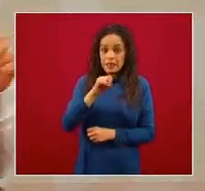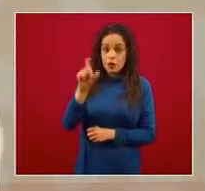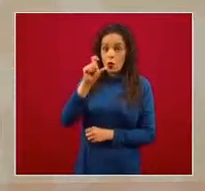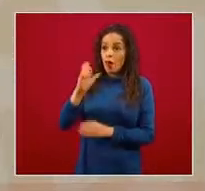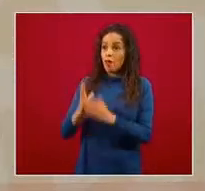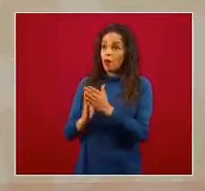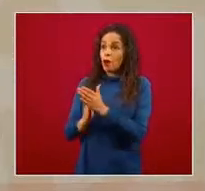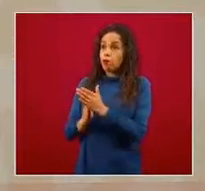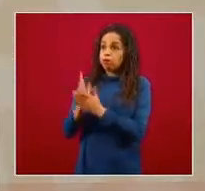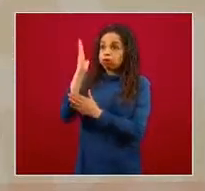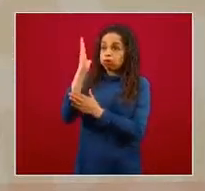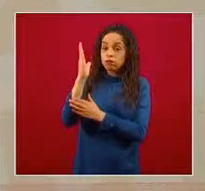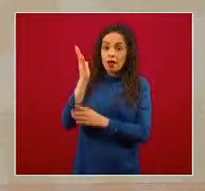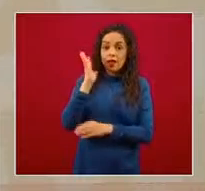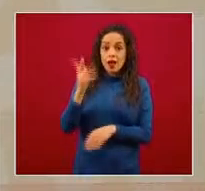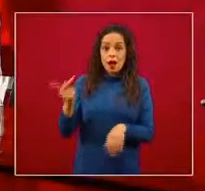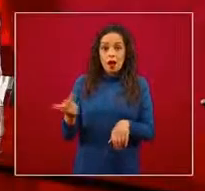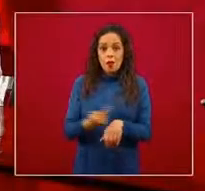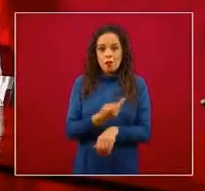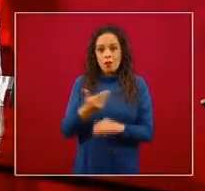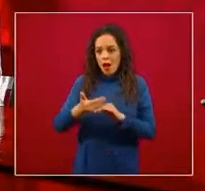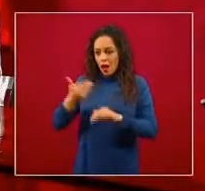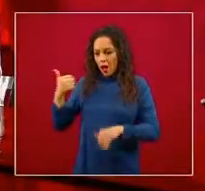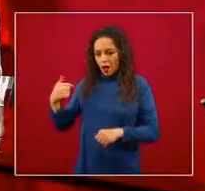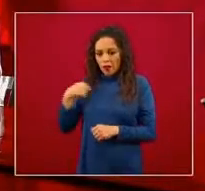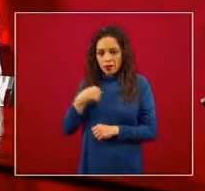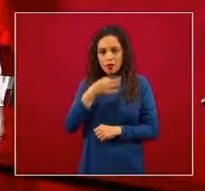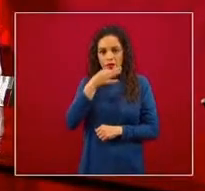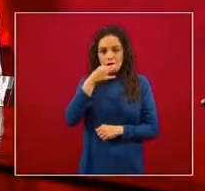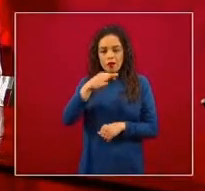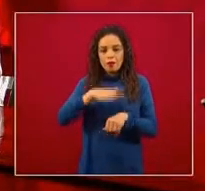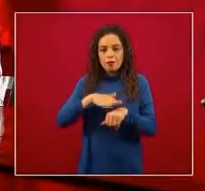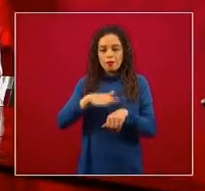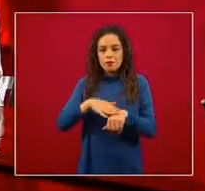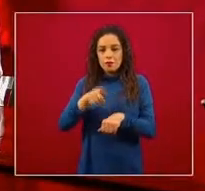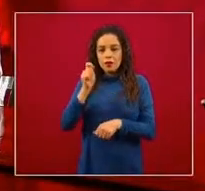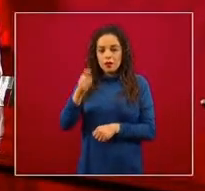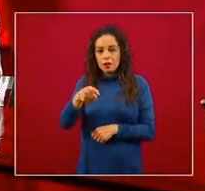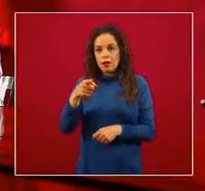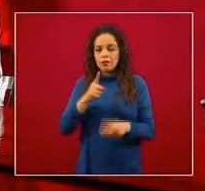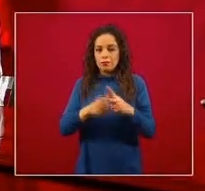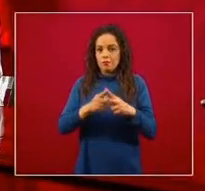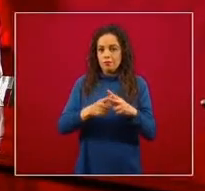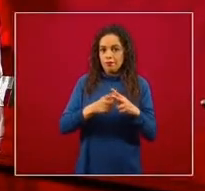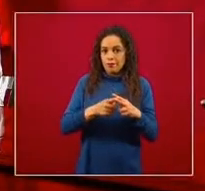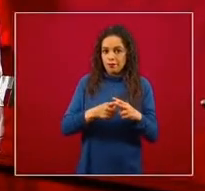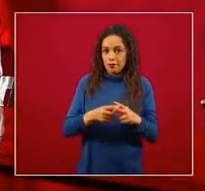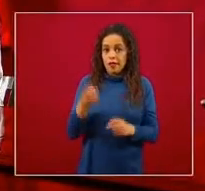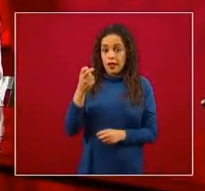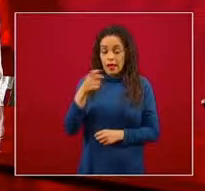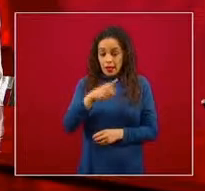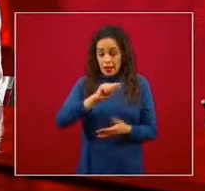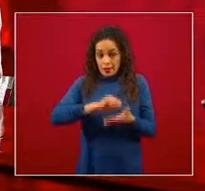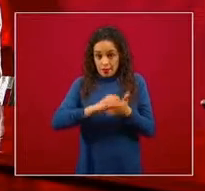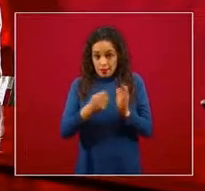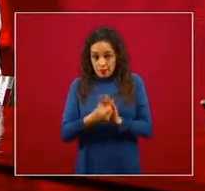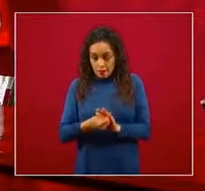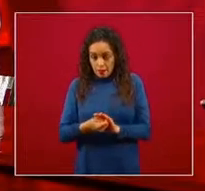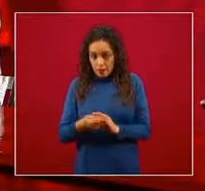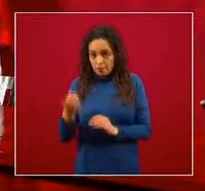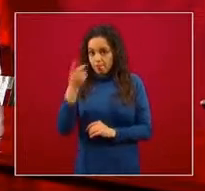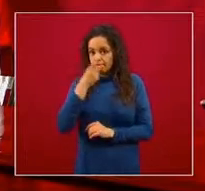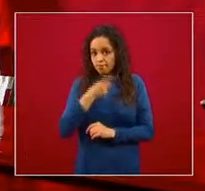the forecast goes beyond, and this is our technical interpretation about